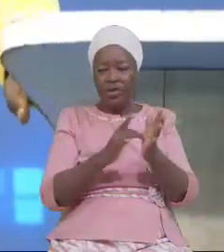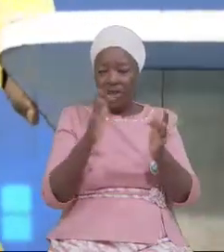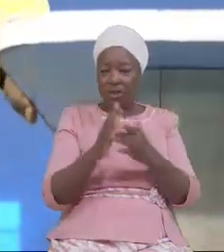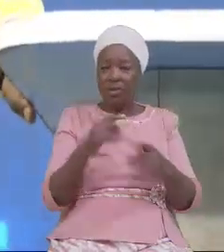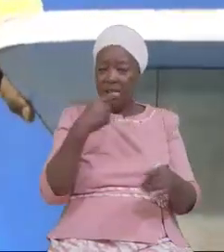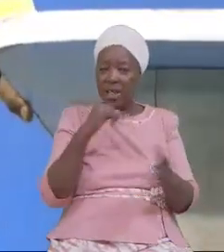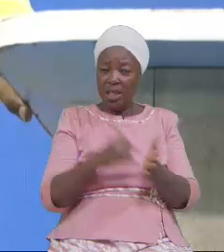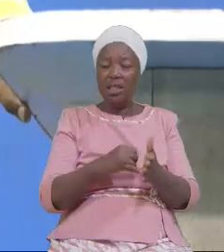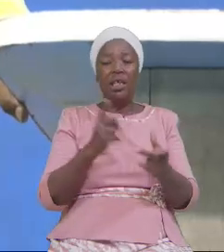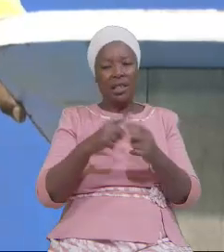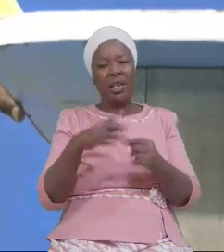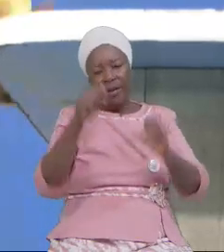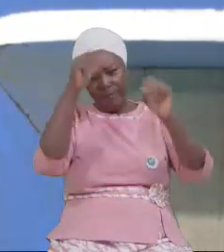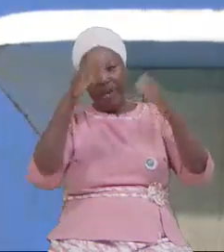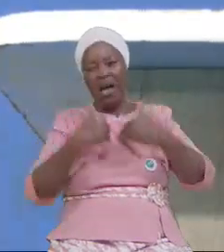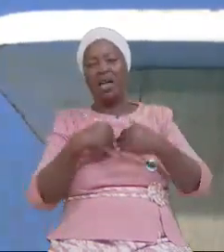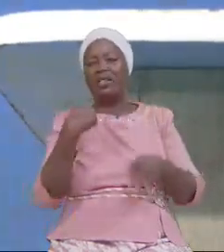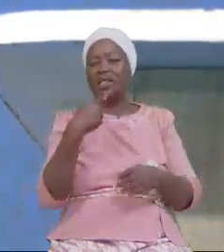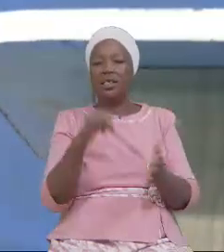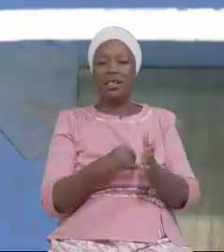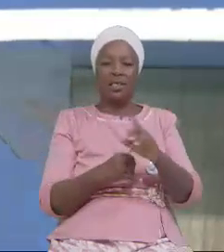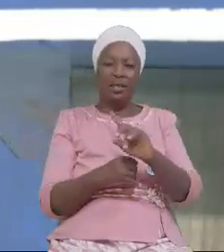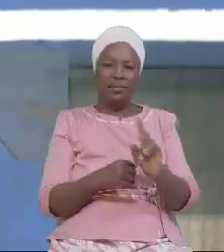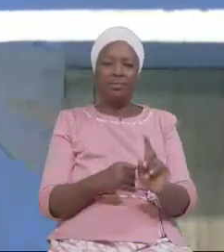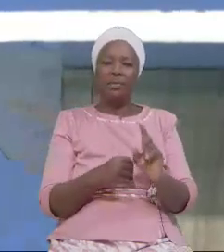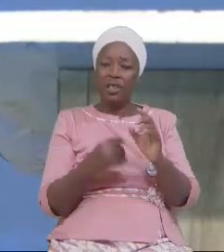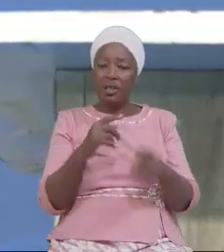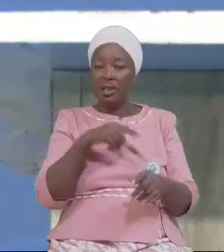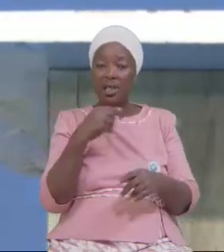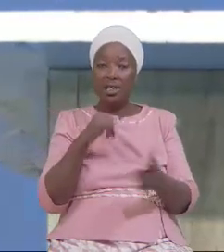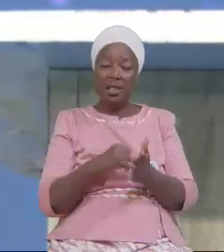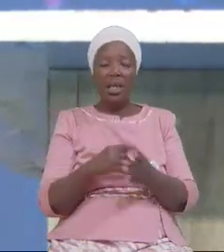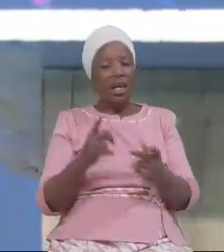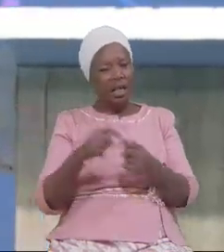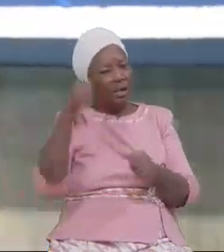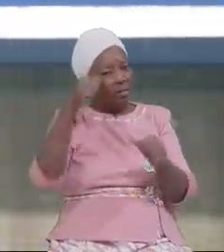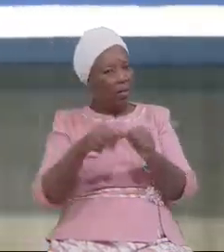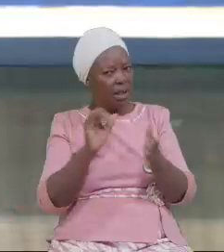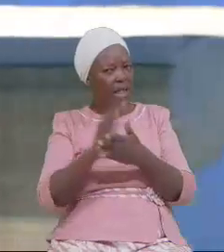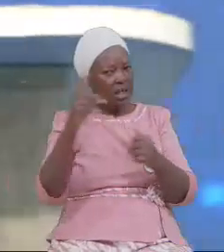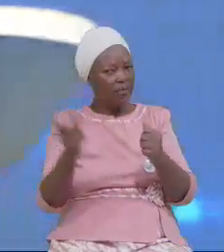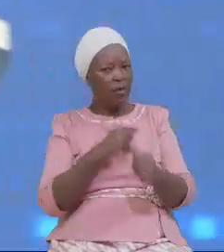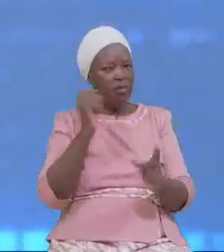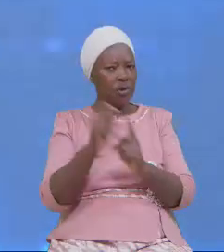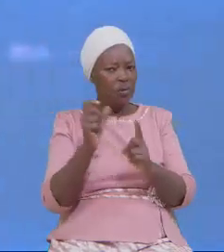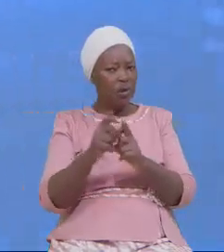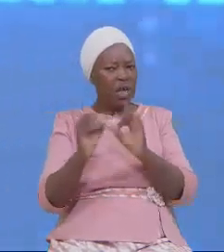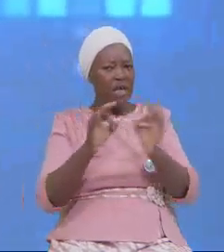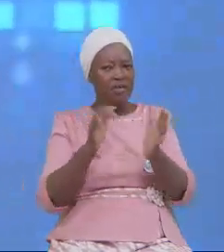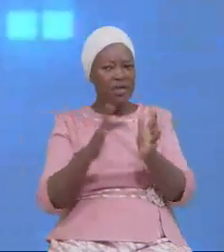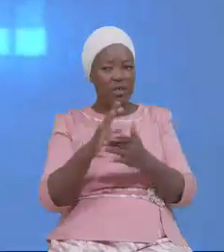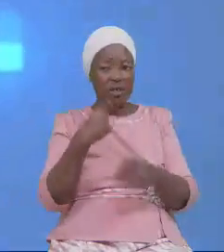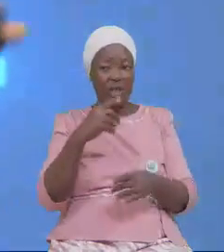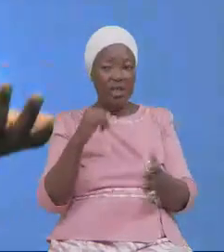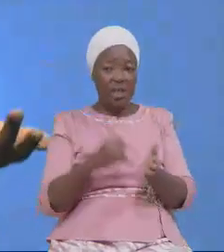has said it. Remember, that's the foremost word. If Jesus says it,